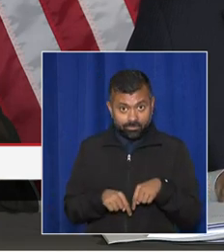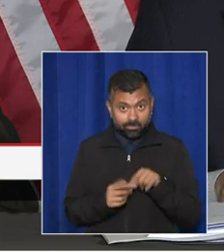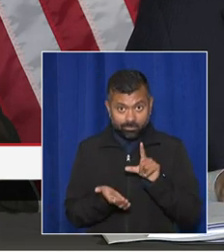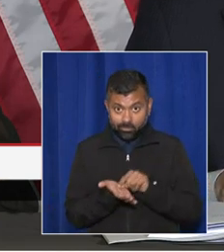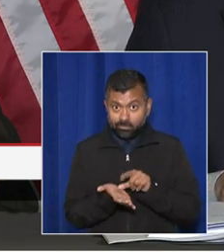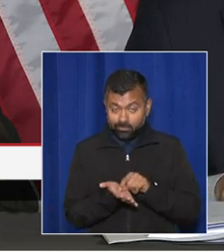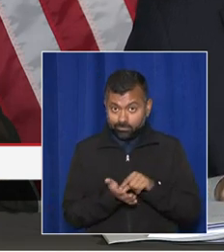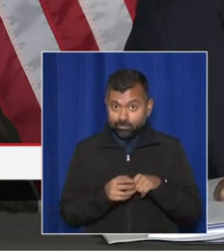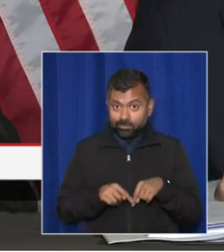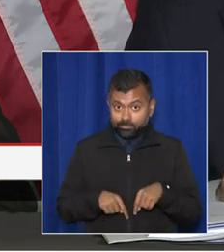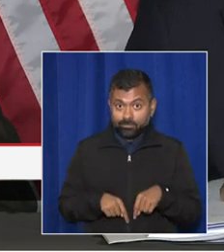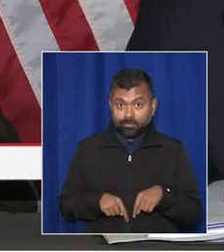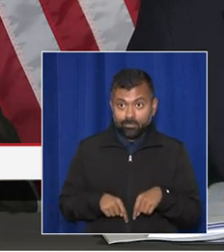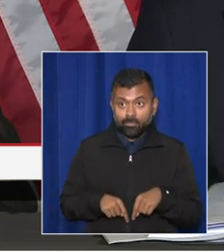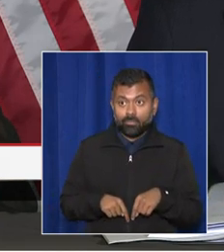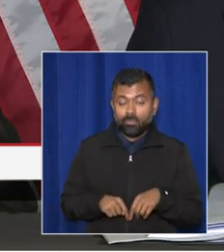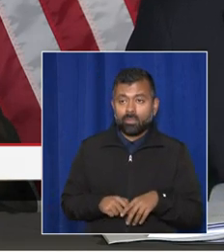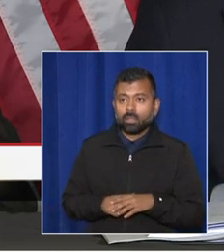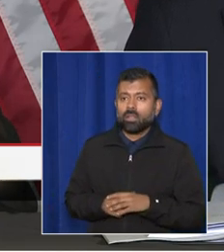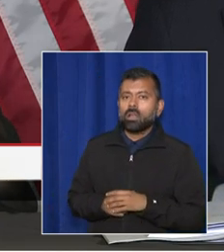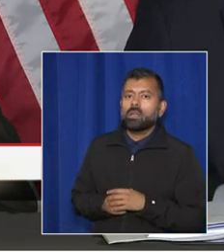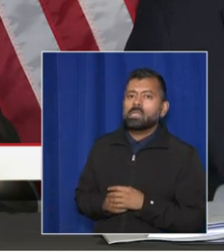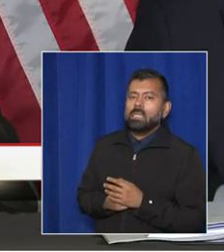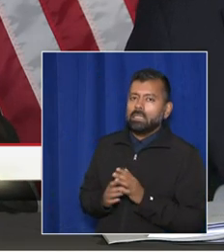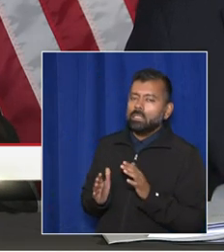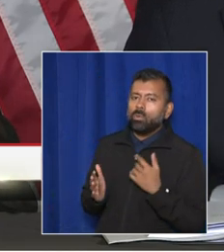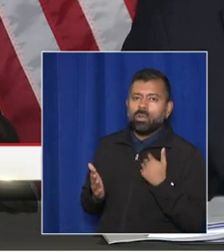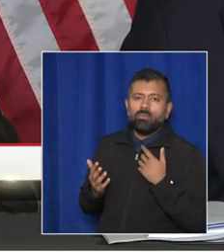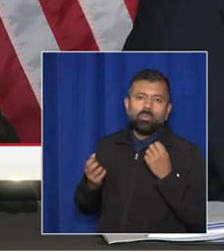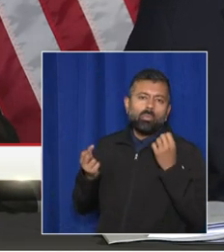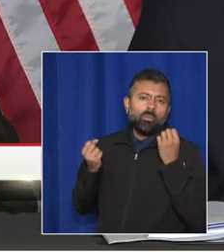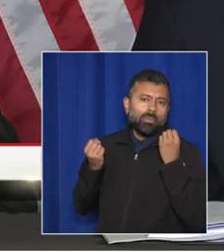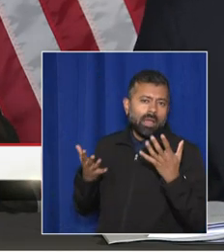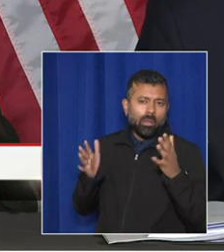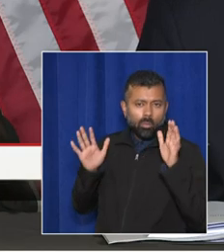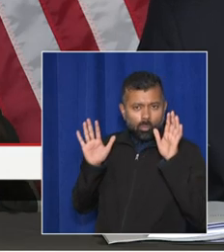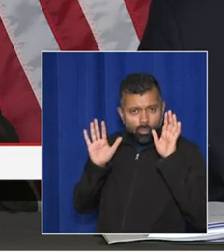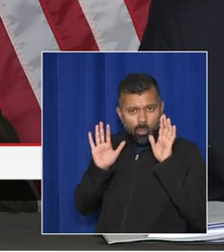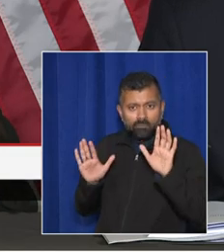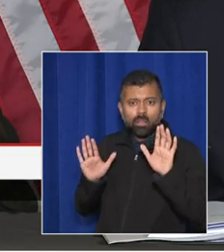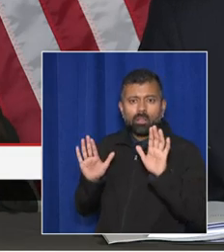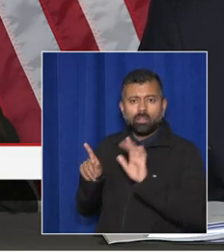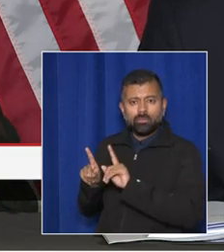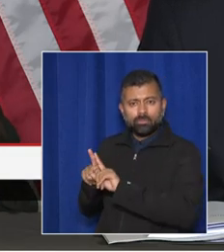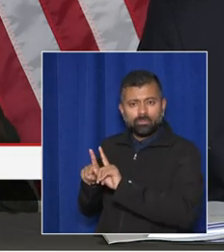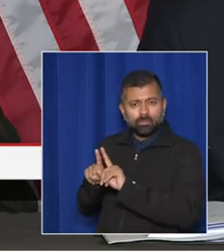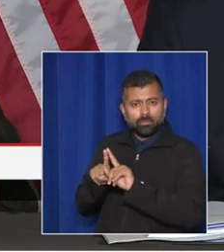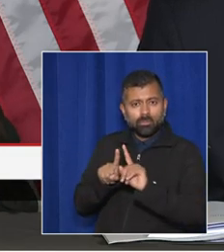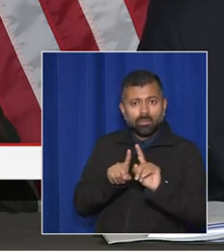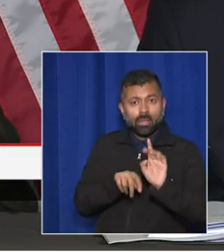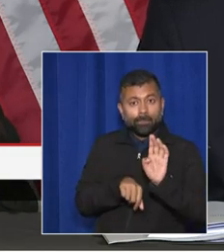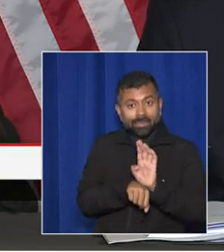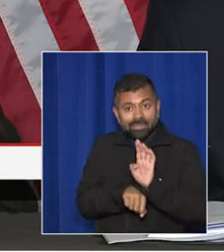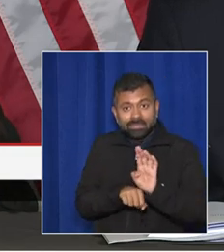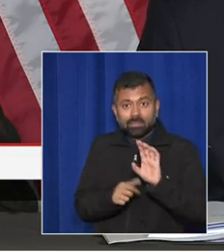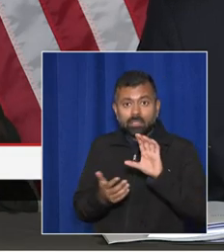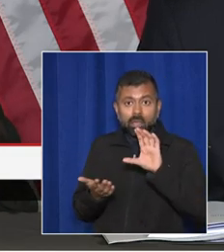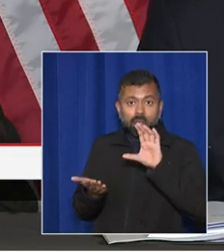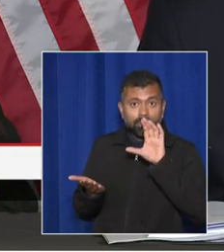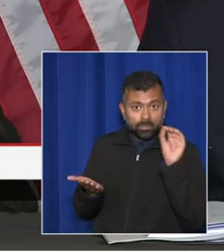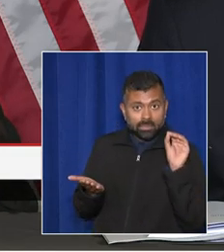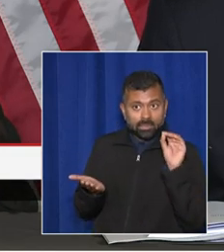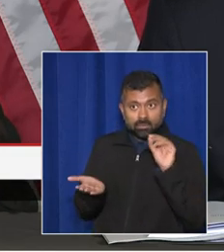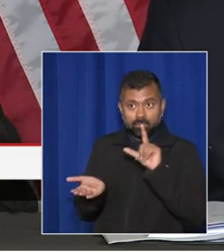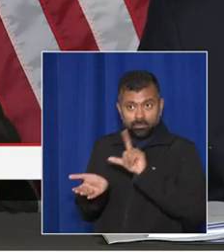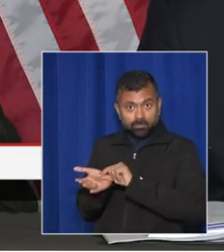some venerated institutions in the city that have been committed to telling the stories of the real